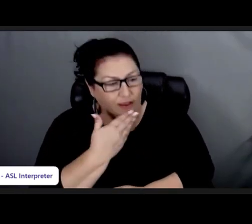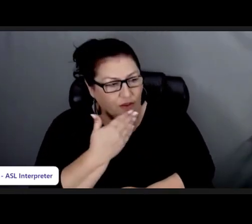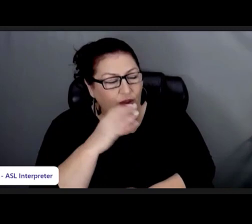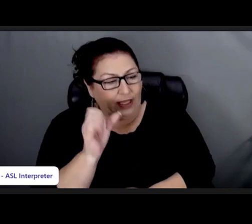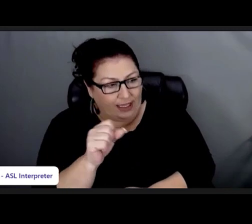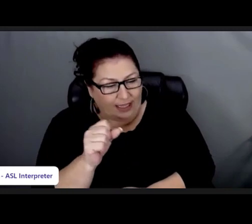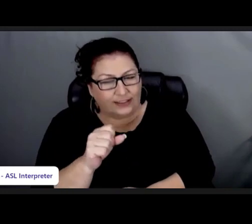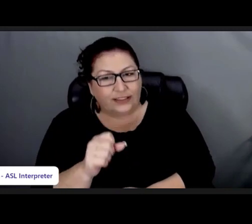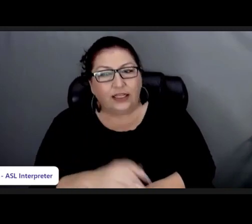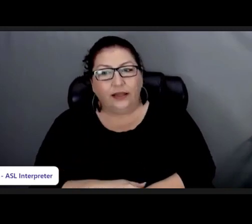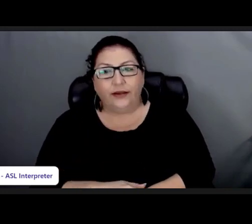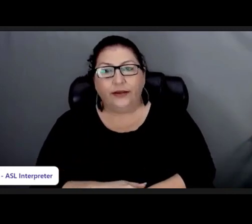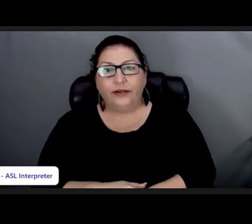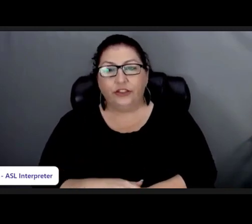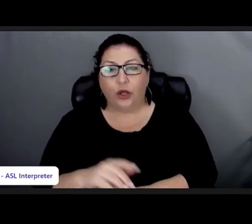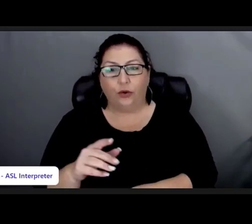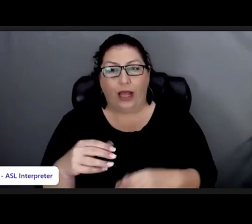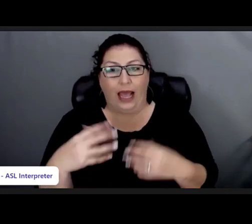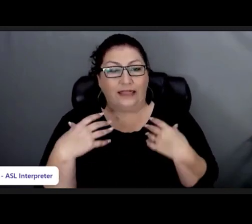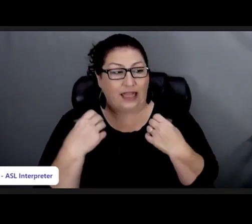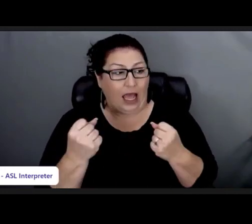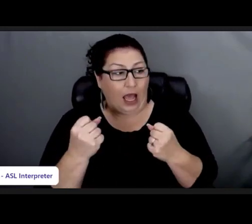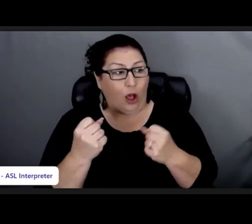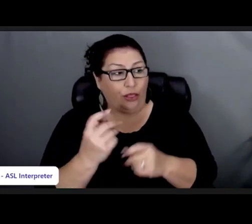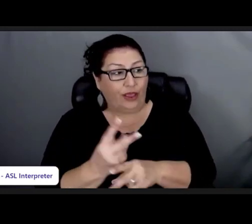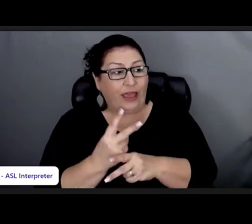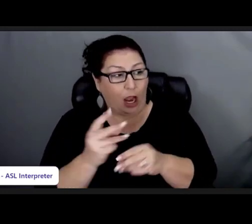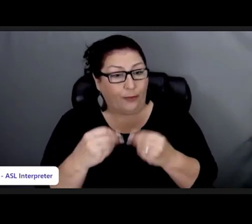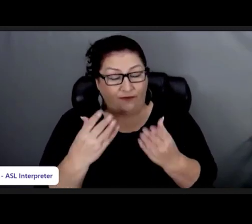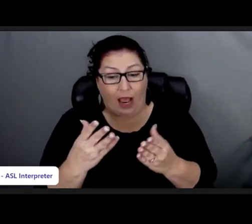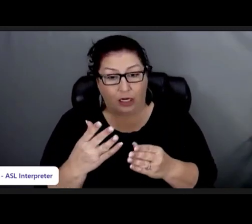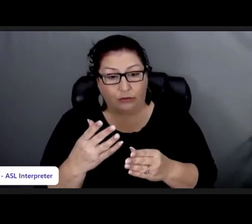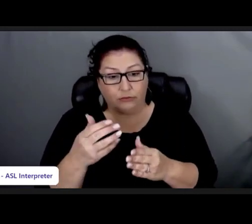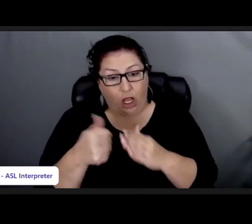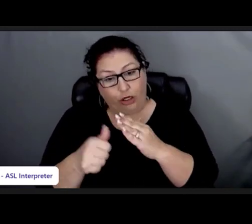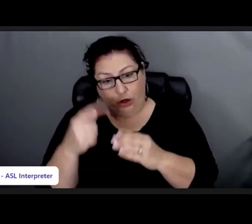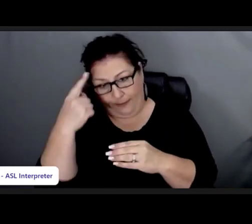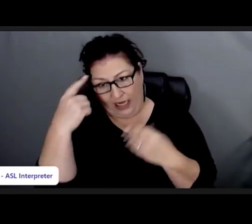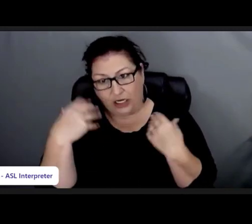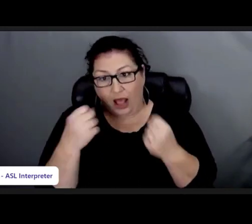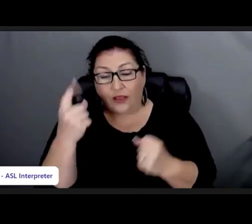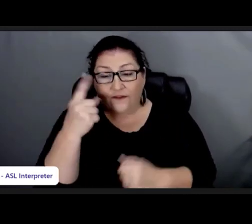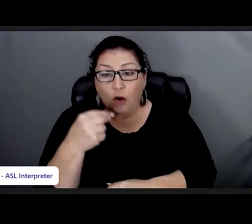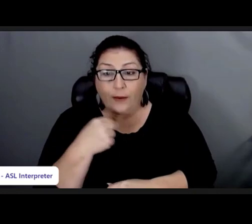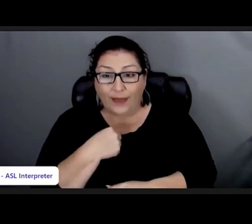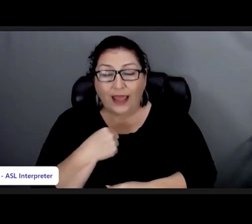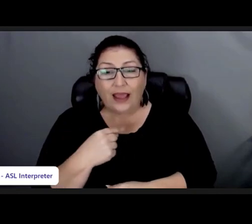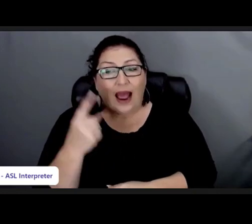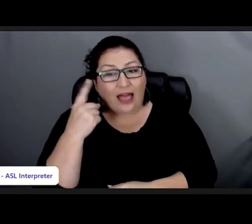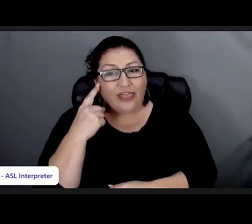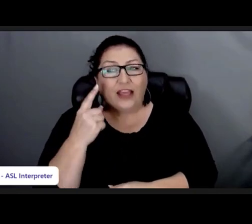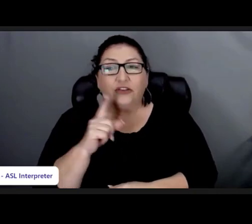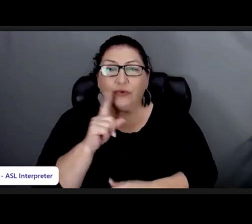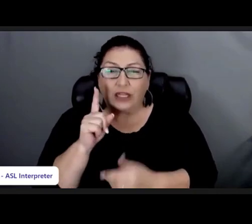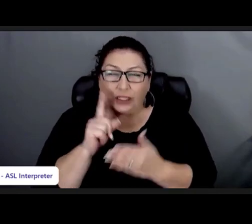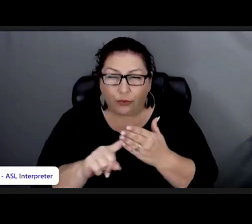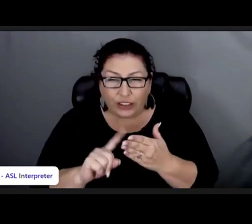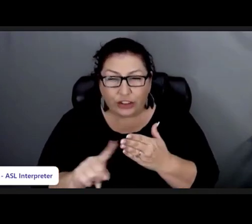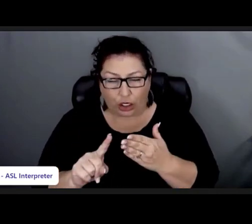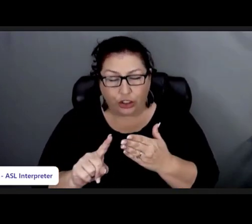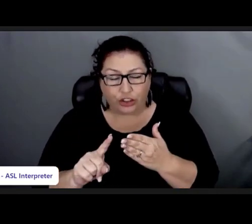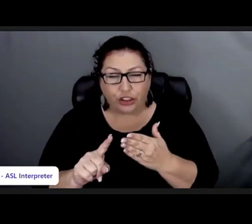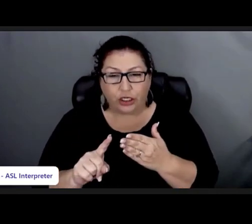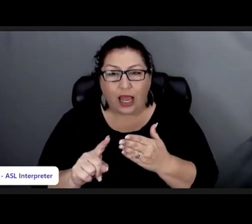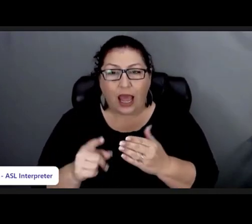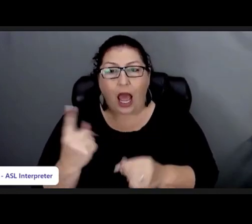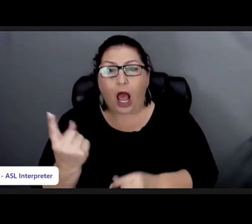as a so I'm a healthcare provider under mental health. And so for me, I think hitting just on research first, I've